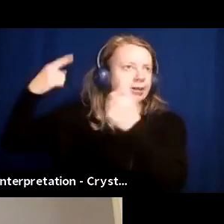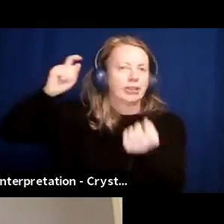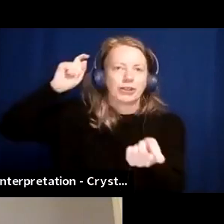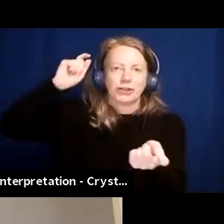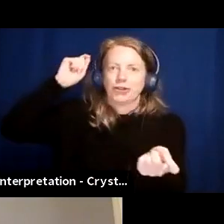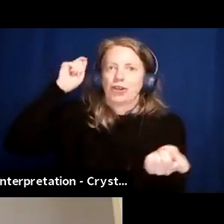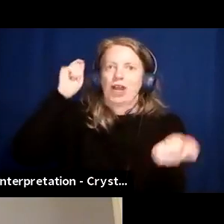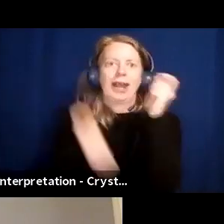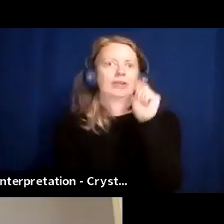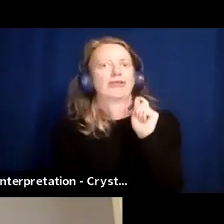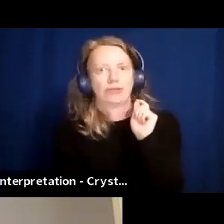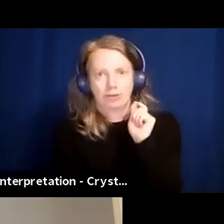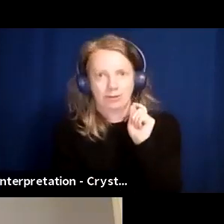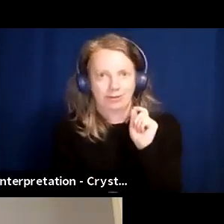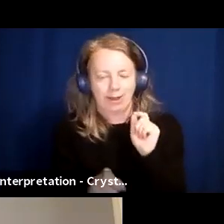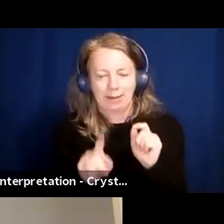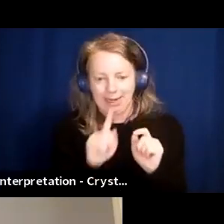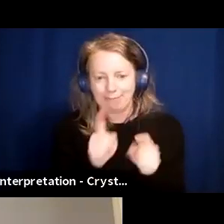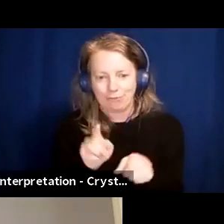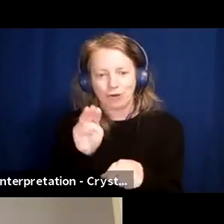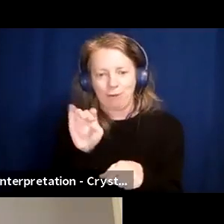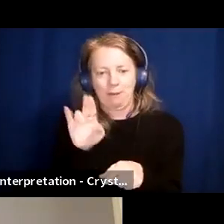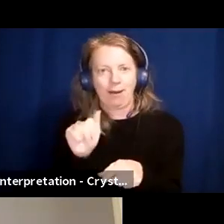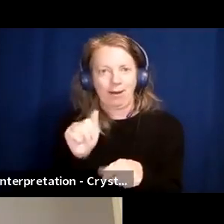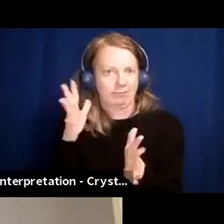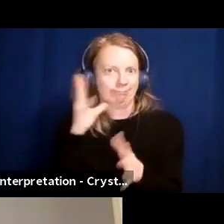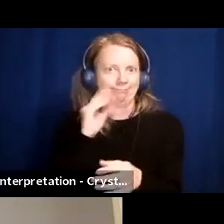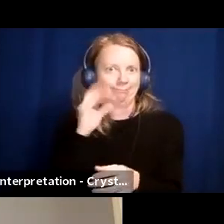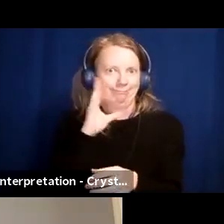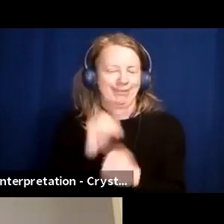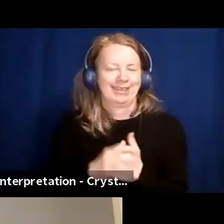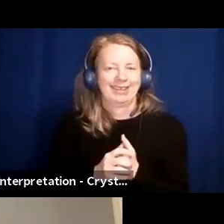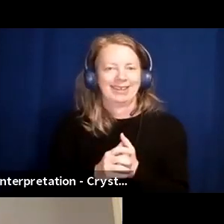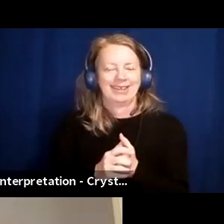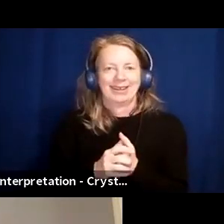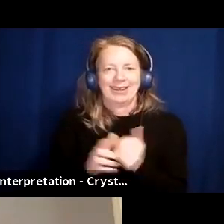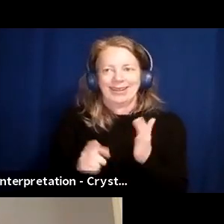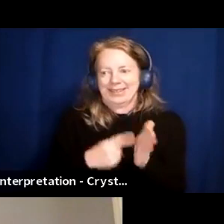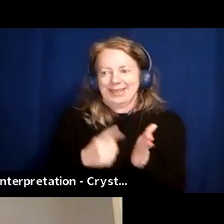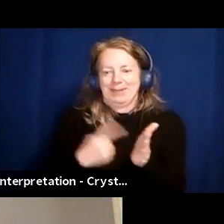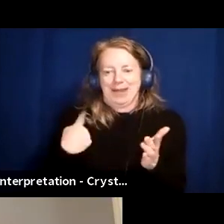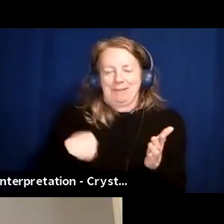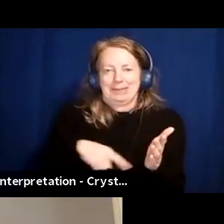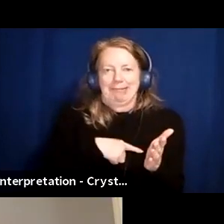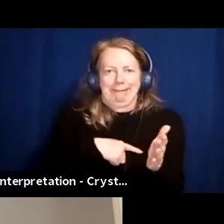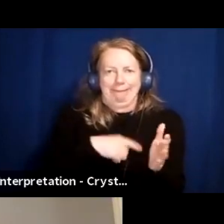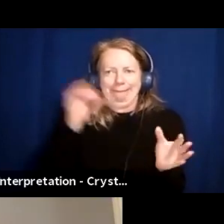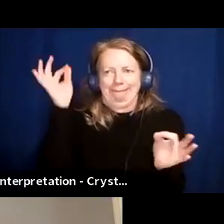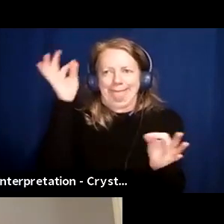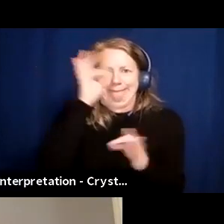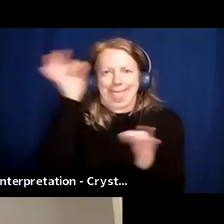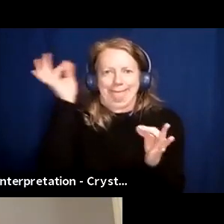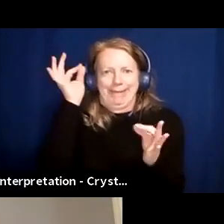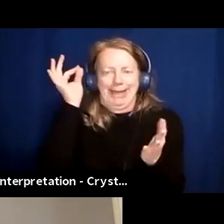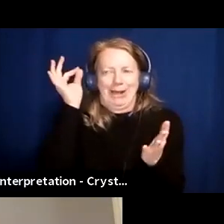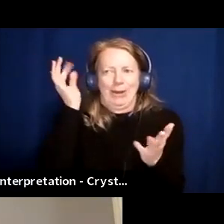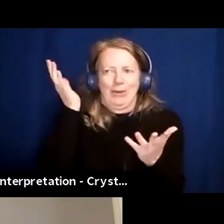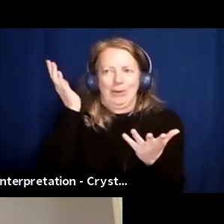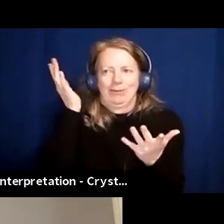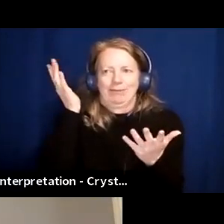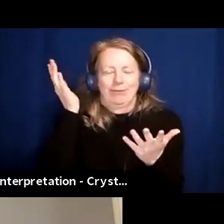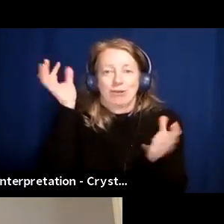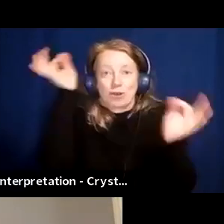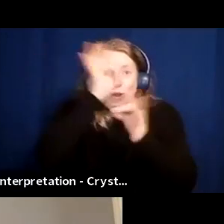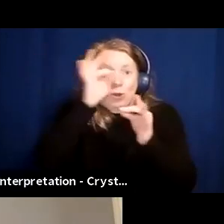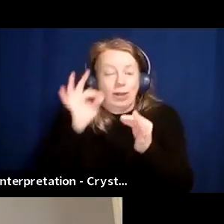mean, Monica, you can attest that sometimes we don't even know, way ahead of time when the changes are